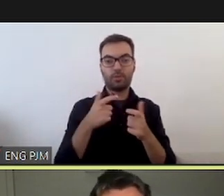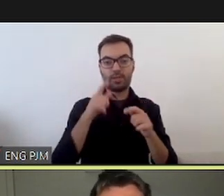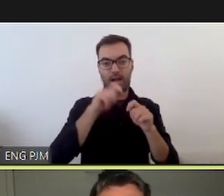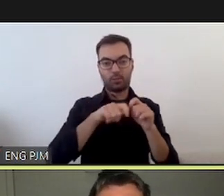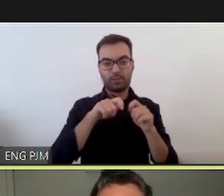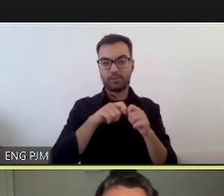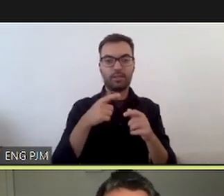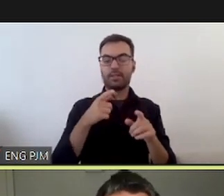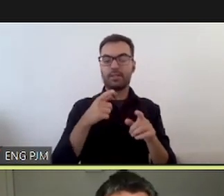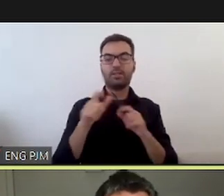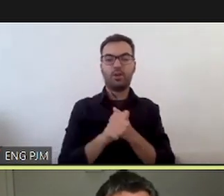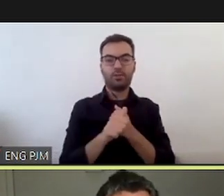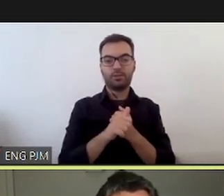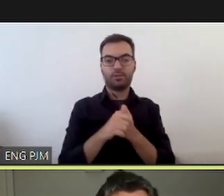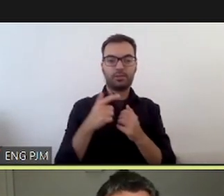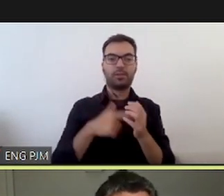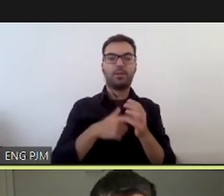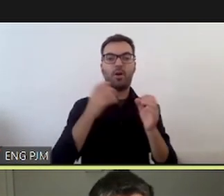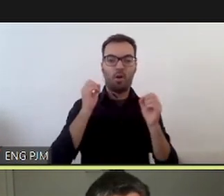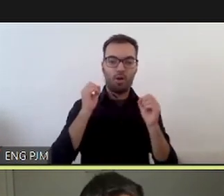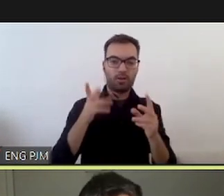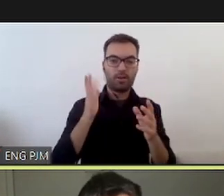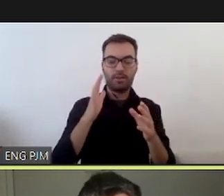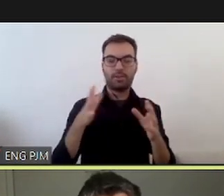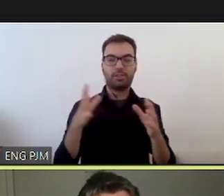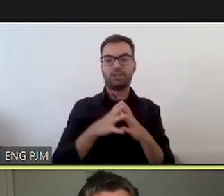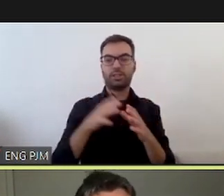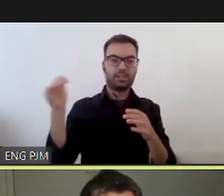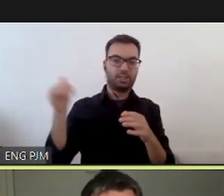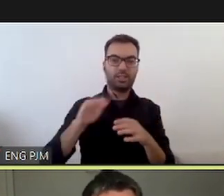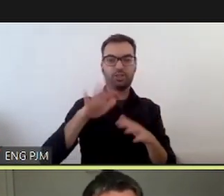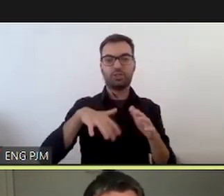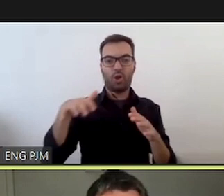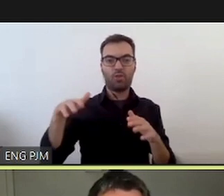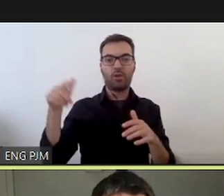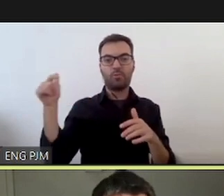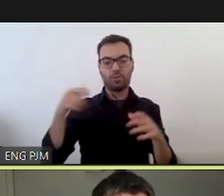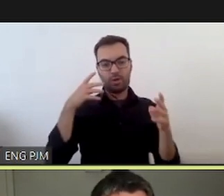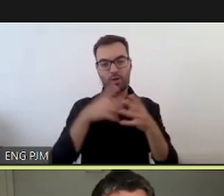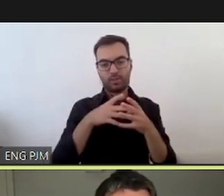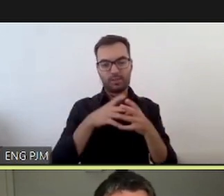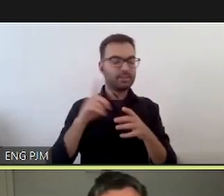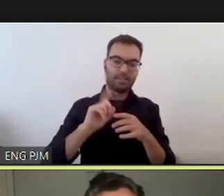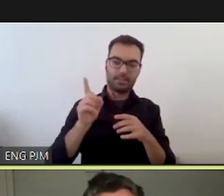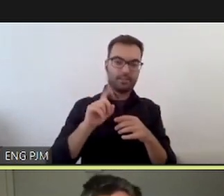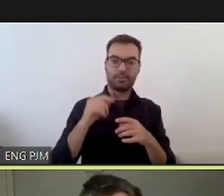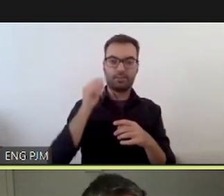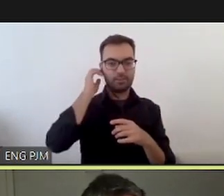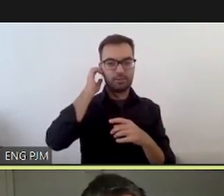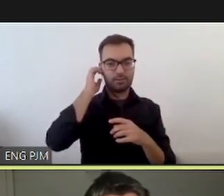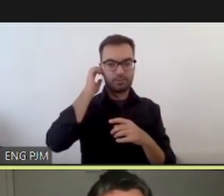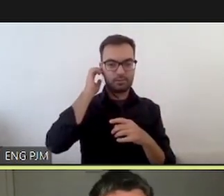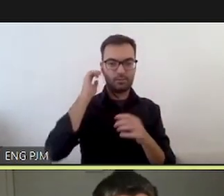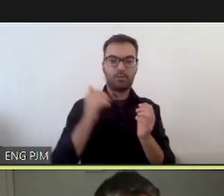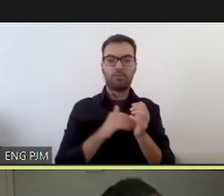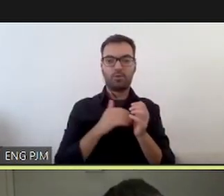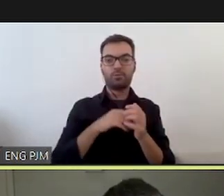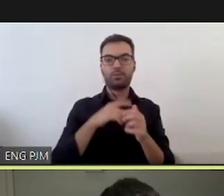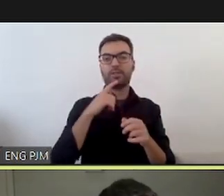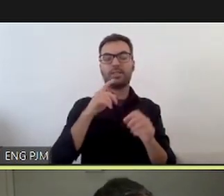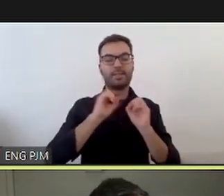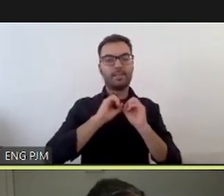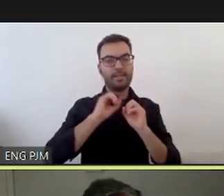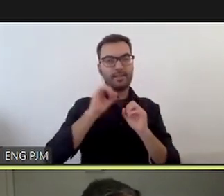the matter that there will be 10,000 pages and we need to verify that. No, you need to decide